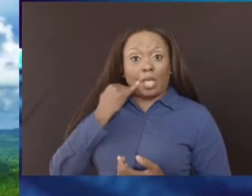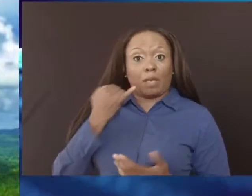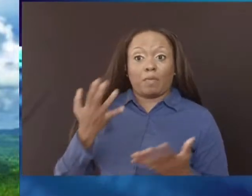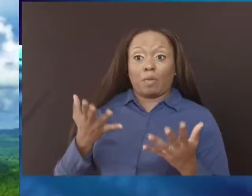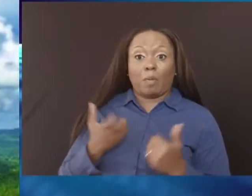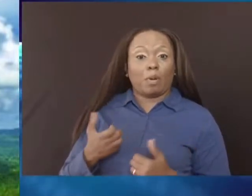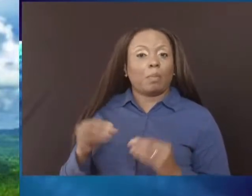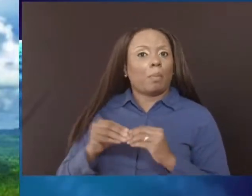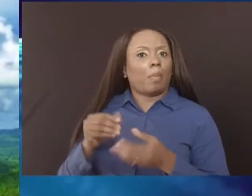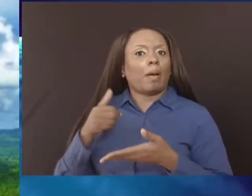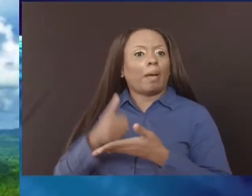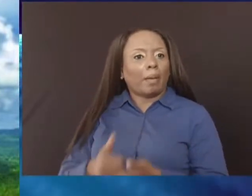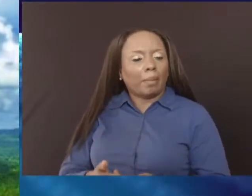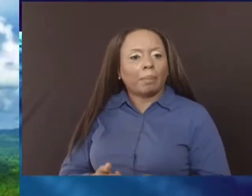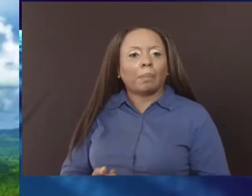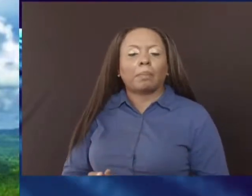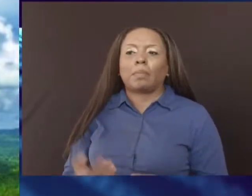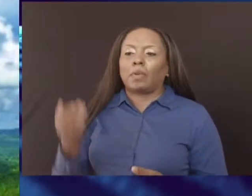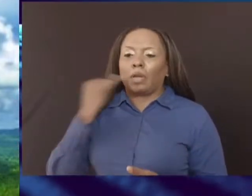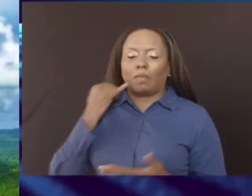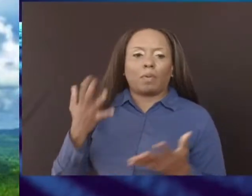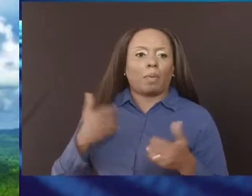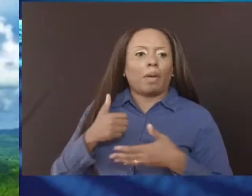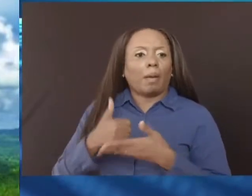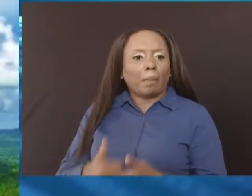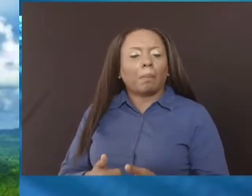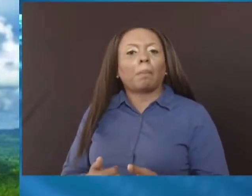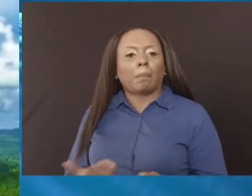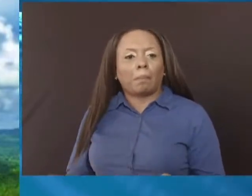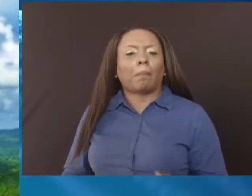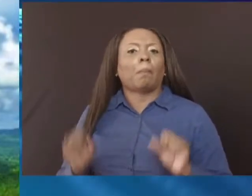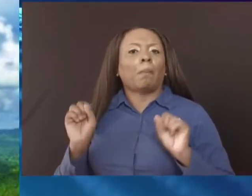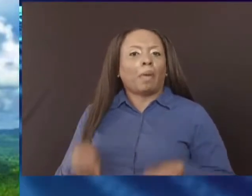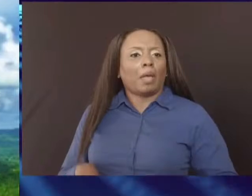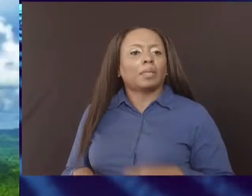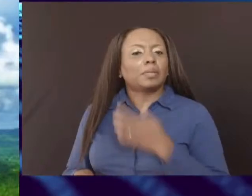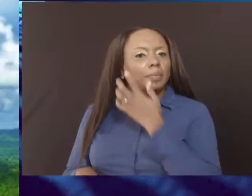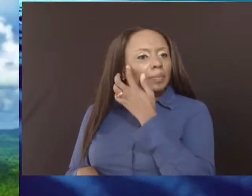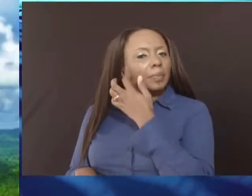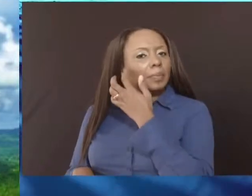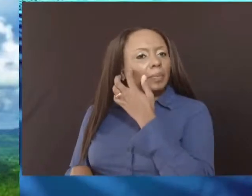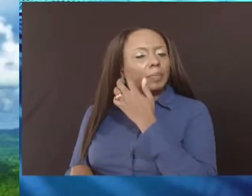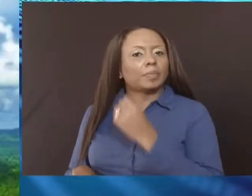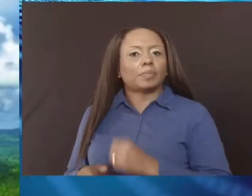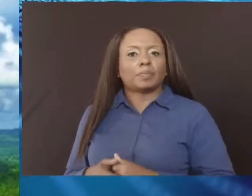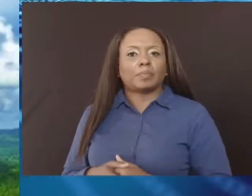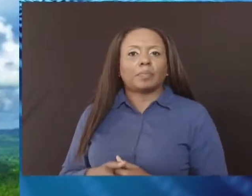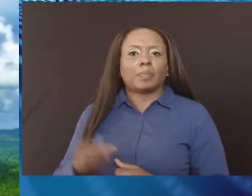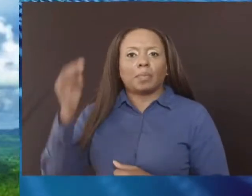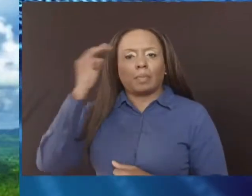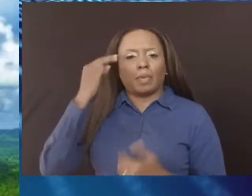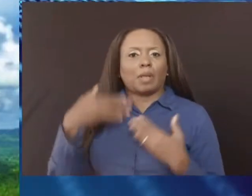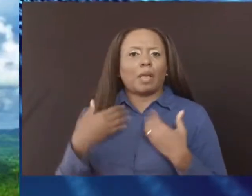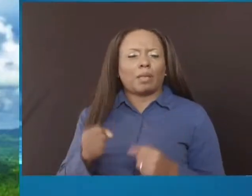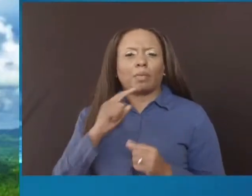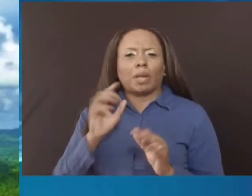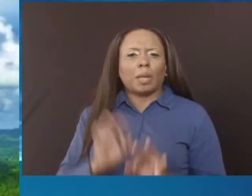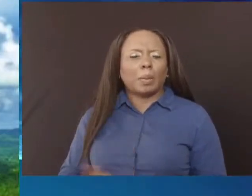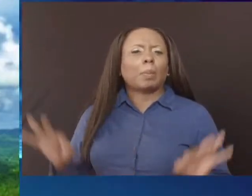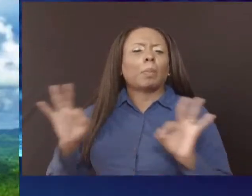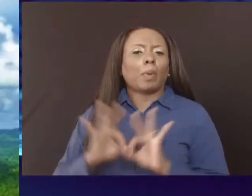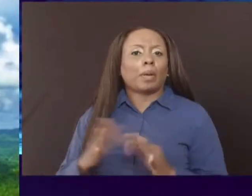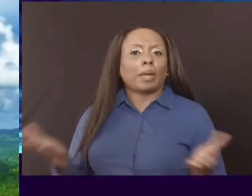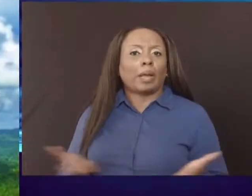have a psychological follow-up, essentially, because we know that person's mental health is very important here